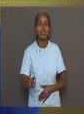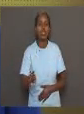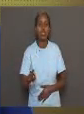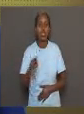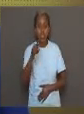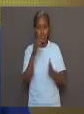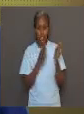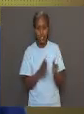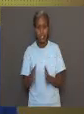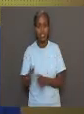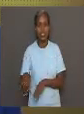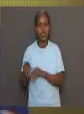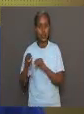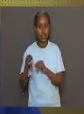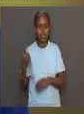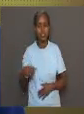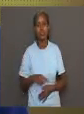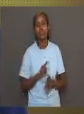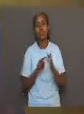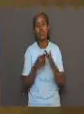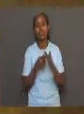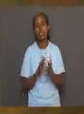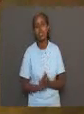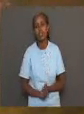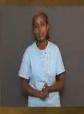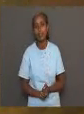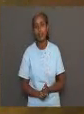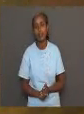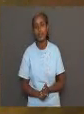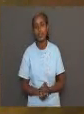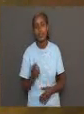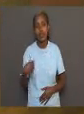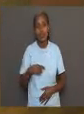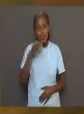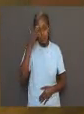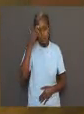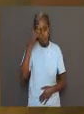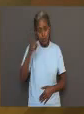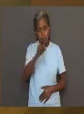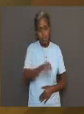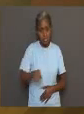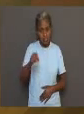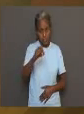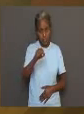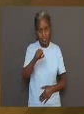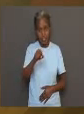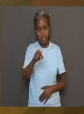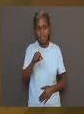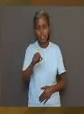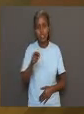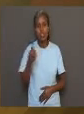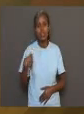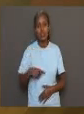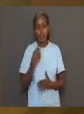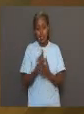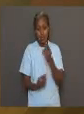If you are ready, students, we will begin. We all know what a sphere is. When we talk